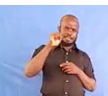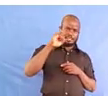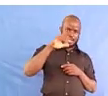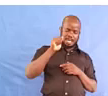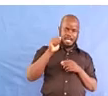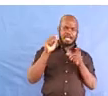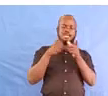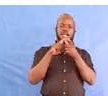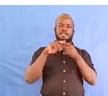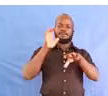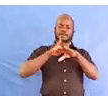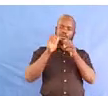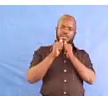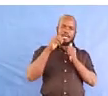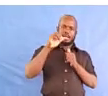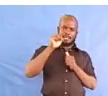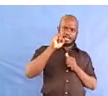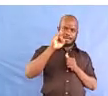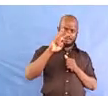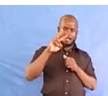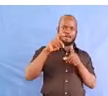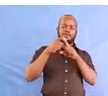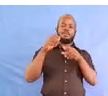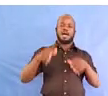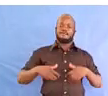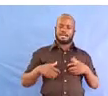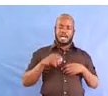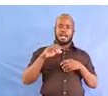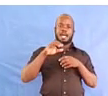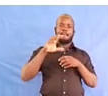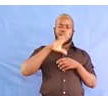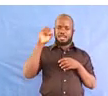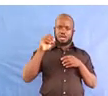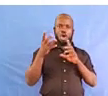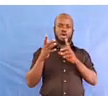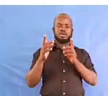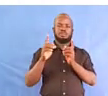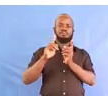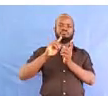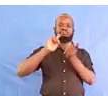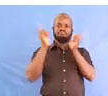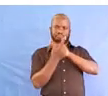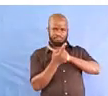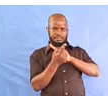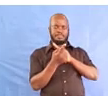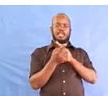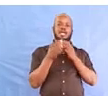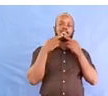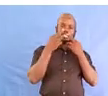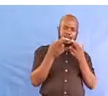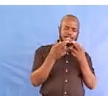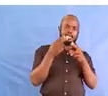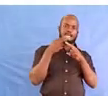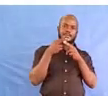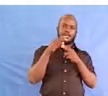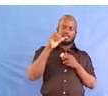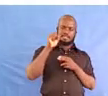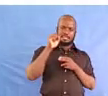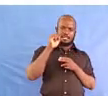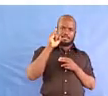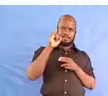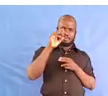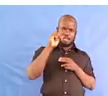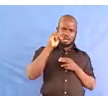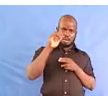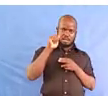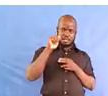Asia, and infect it with the SIV from the African monkey, or if you infect the African monkey with the Asian virus, the